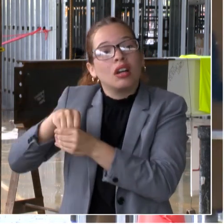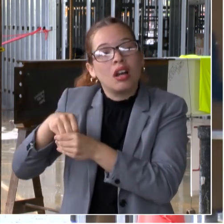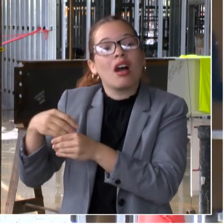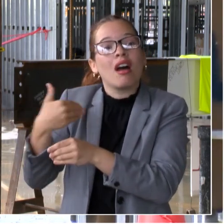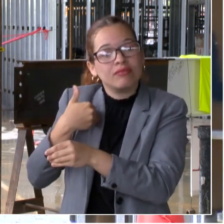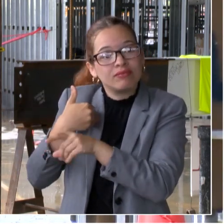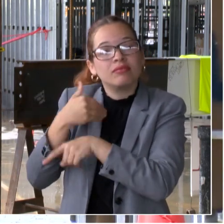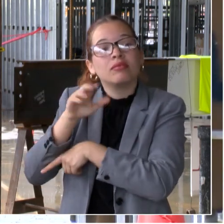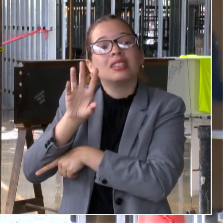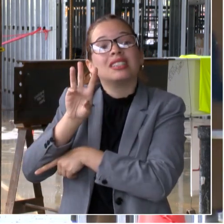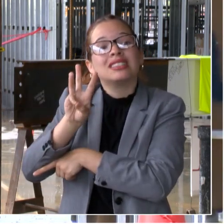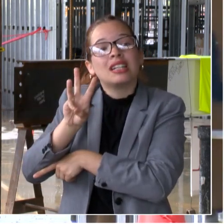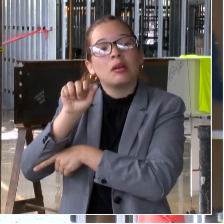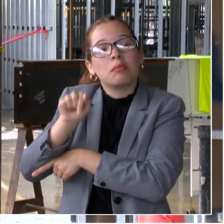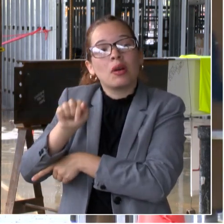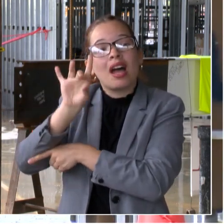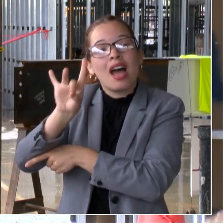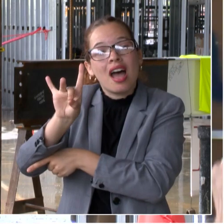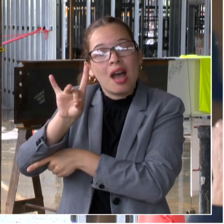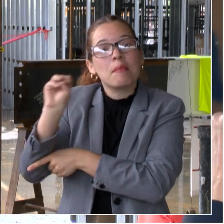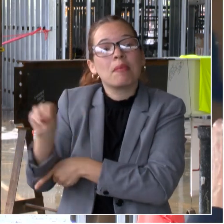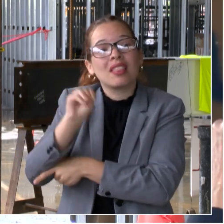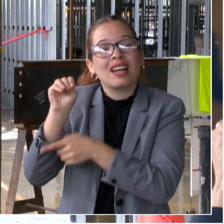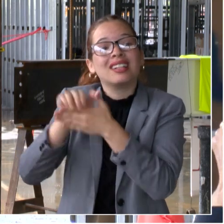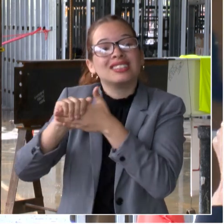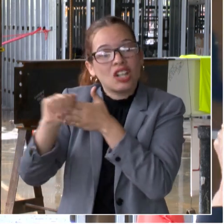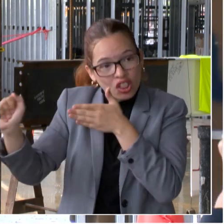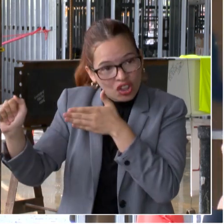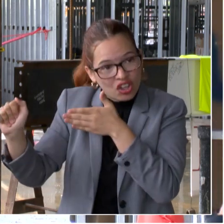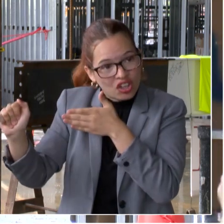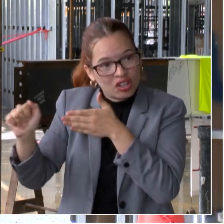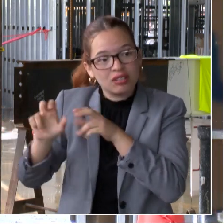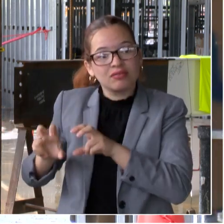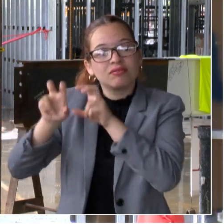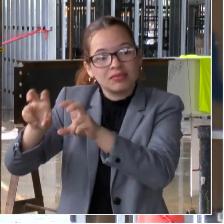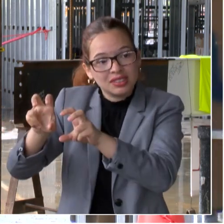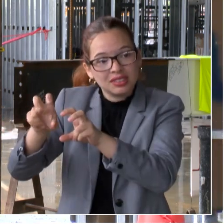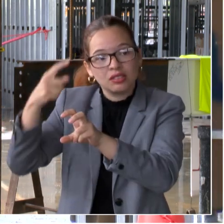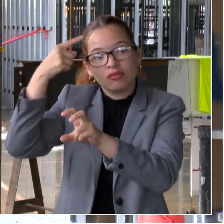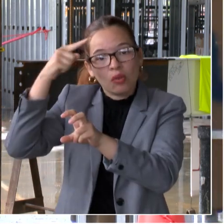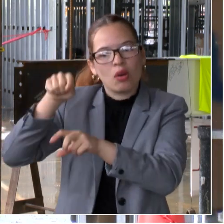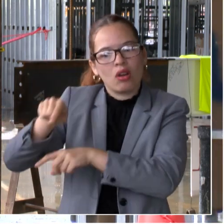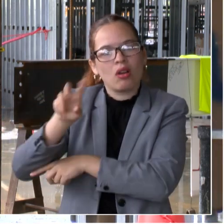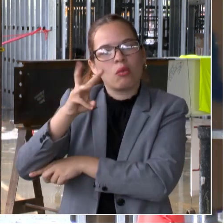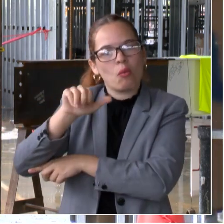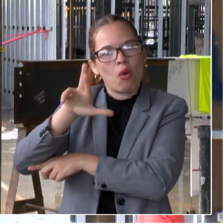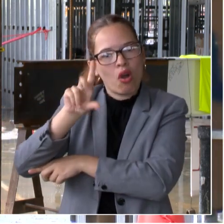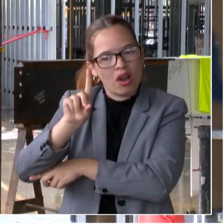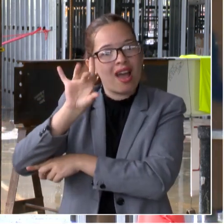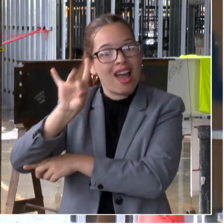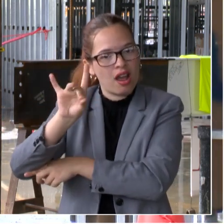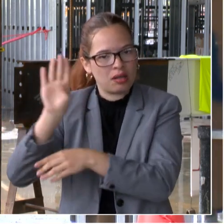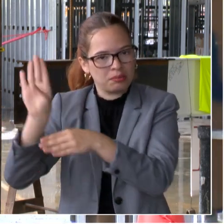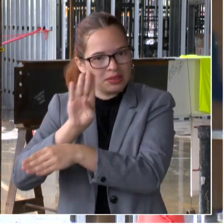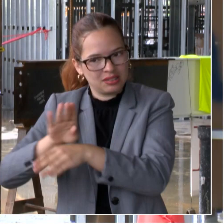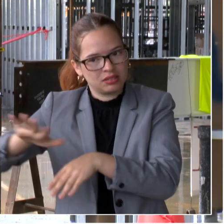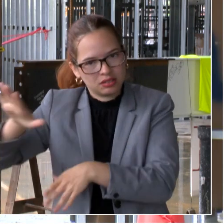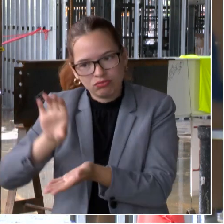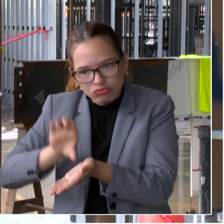already contracted over $100 million with our local CBEs, including